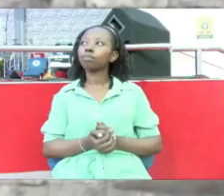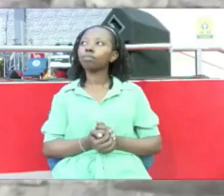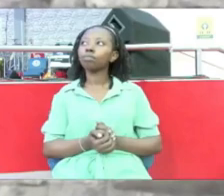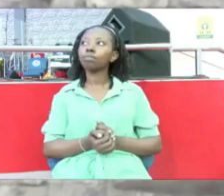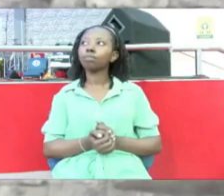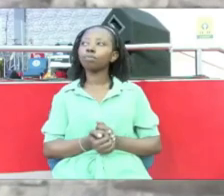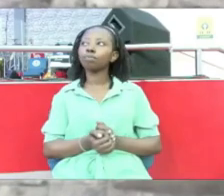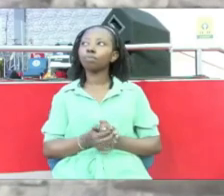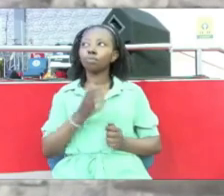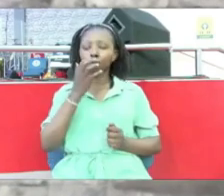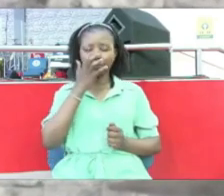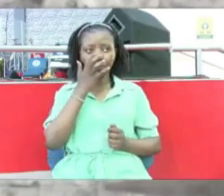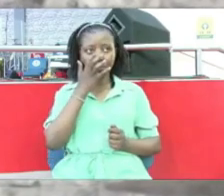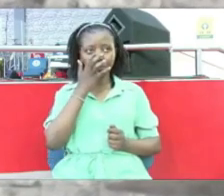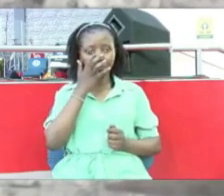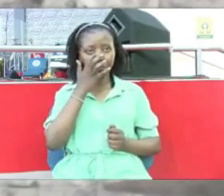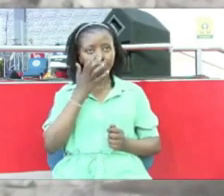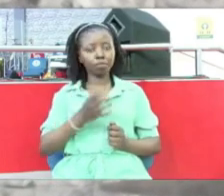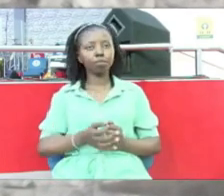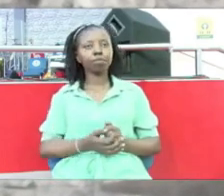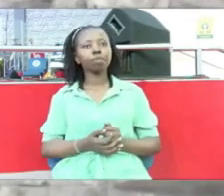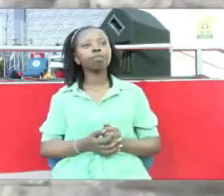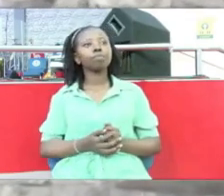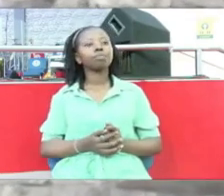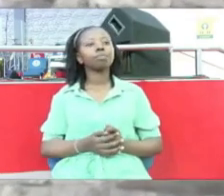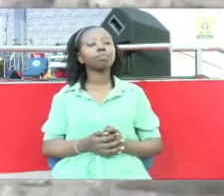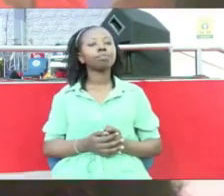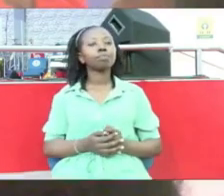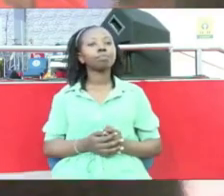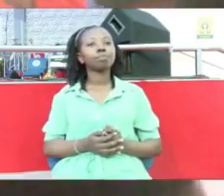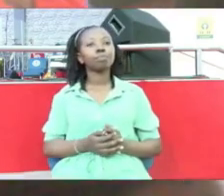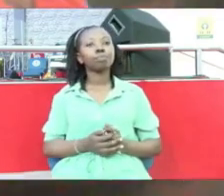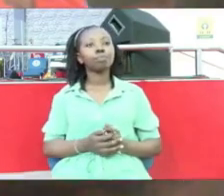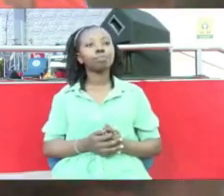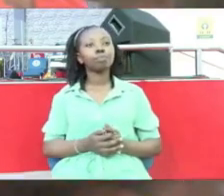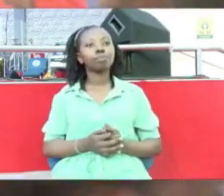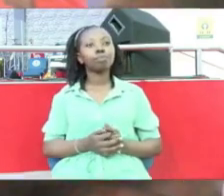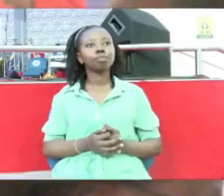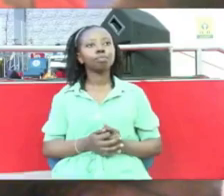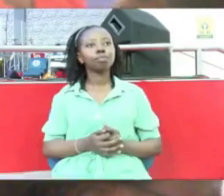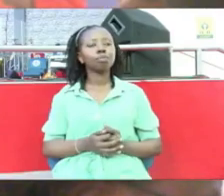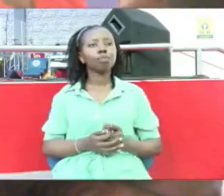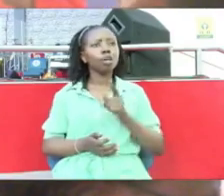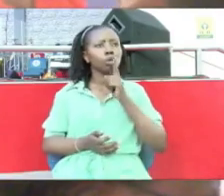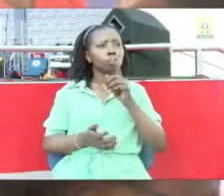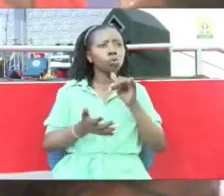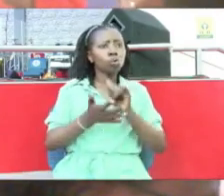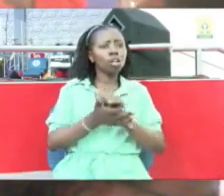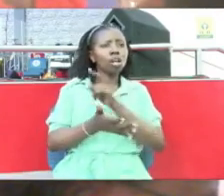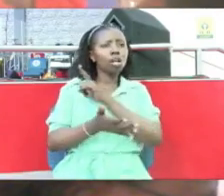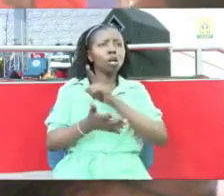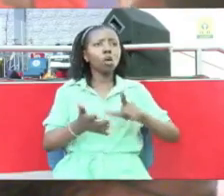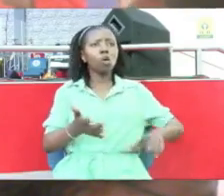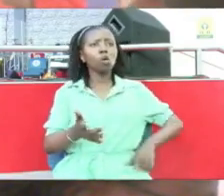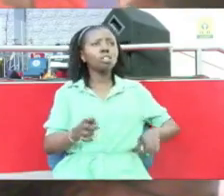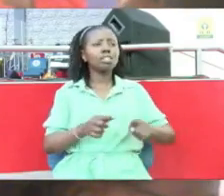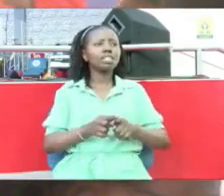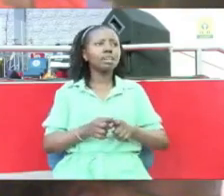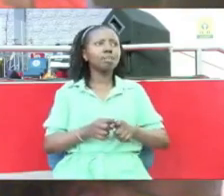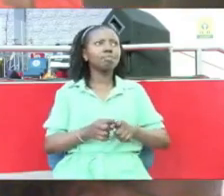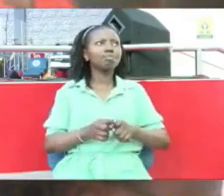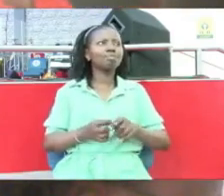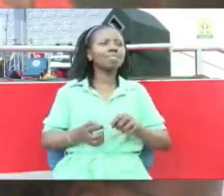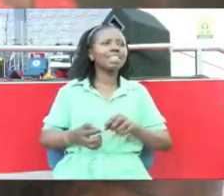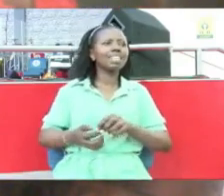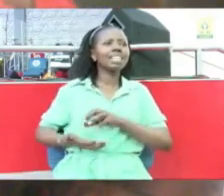yako, ukaambie Mungu nimekuja ndio nikaweze kuwa na wakati wangu na wewe. So that he can revive your spirit and put